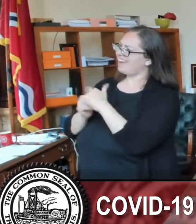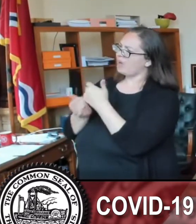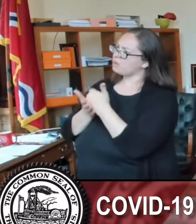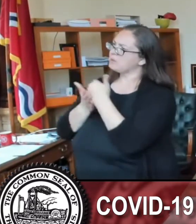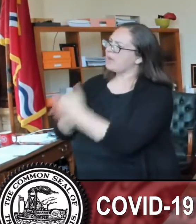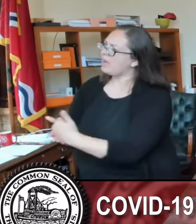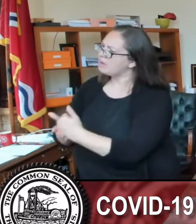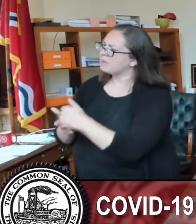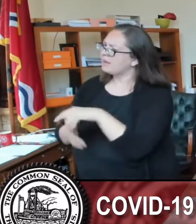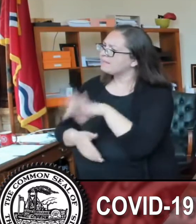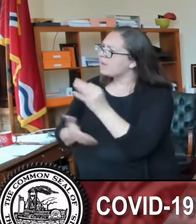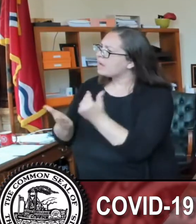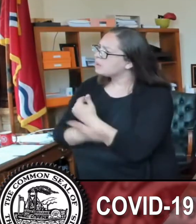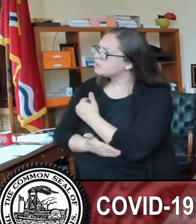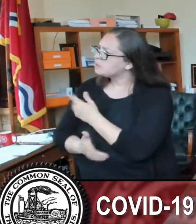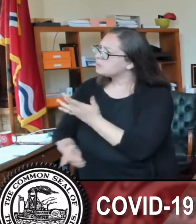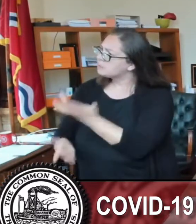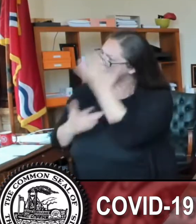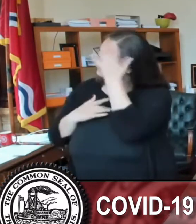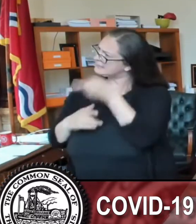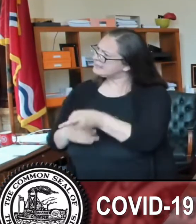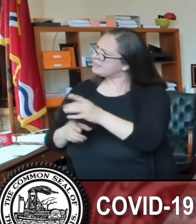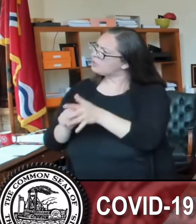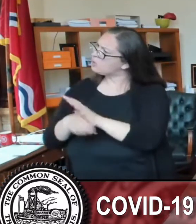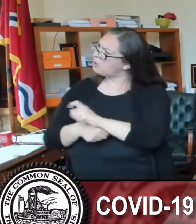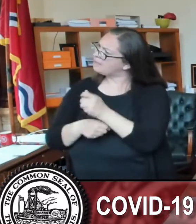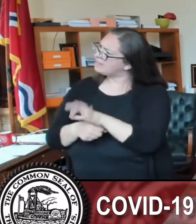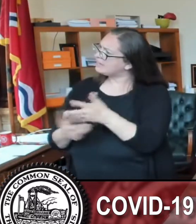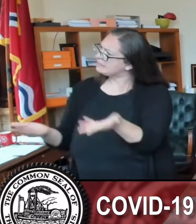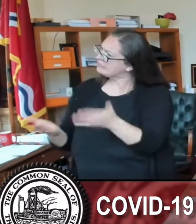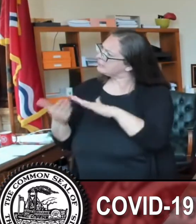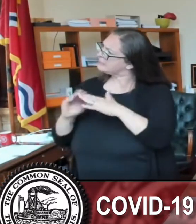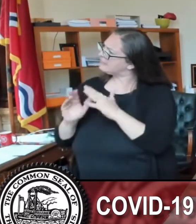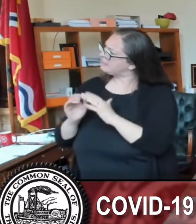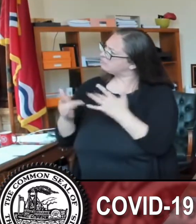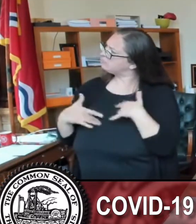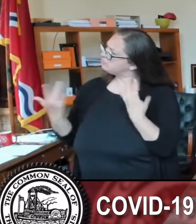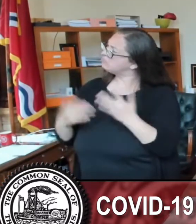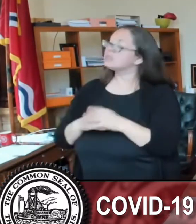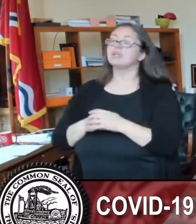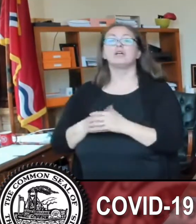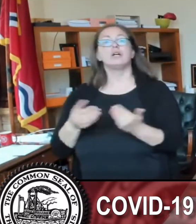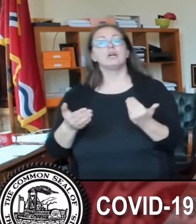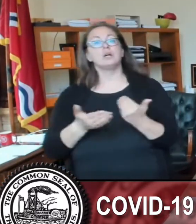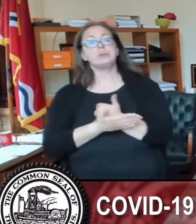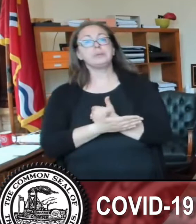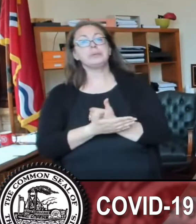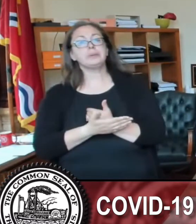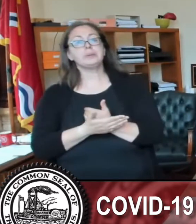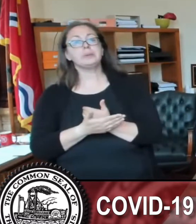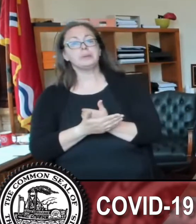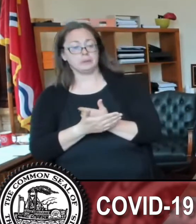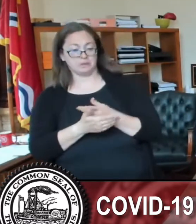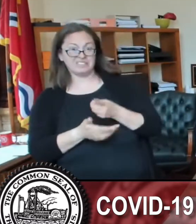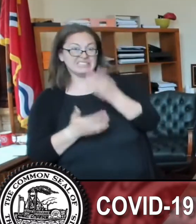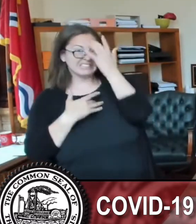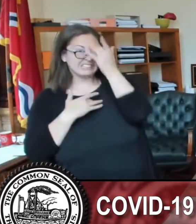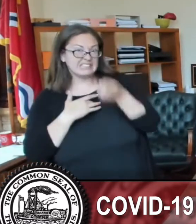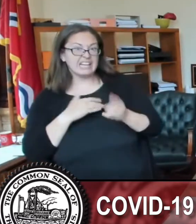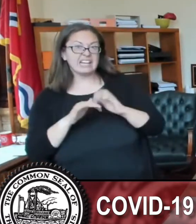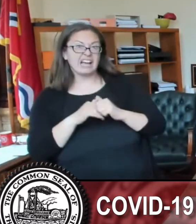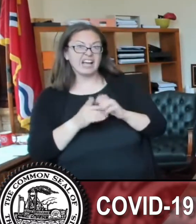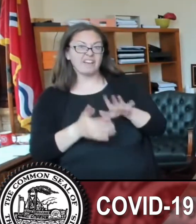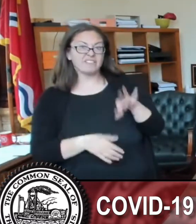identify new cases of COVID-19 in the city? So, you know, we identify the new cases really from testing. As I